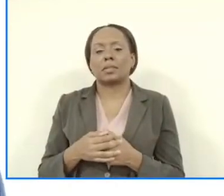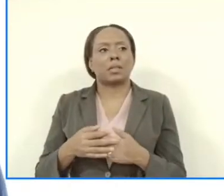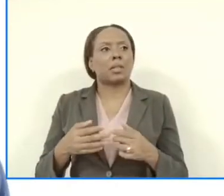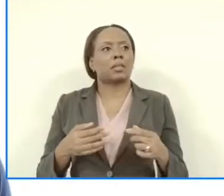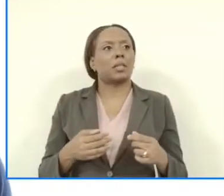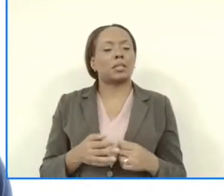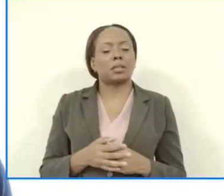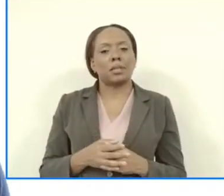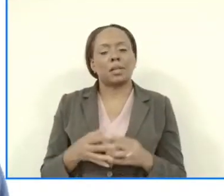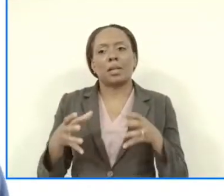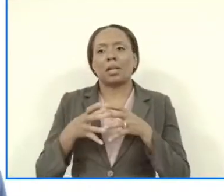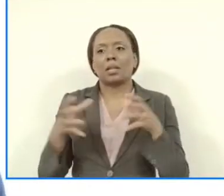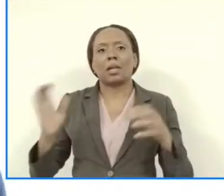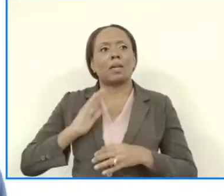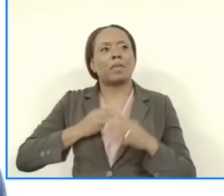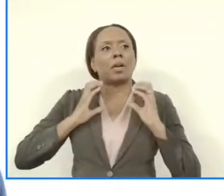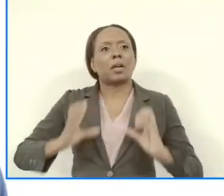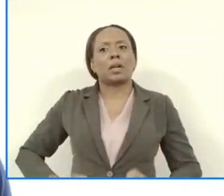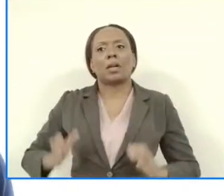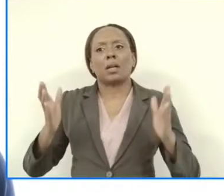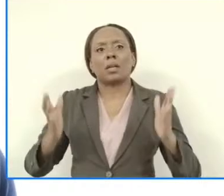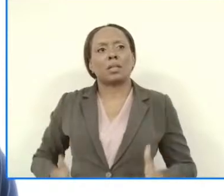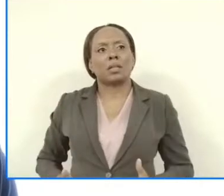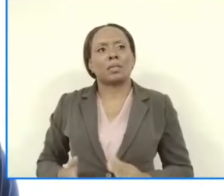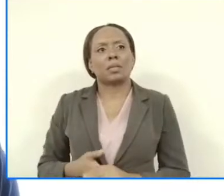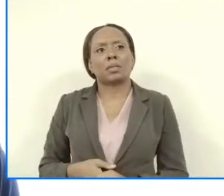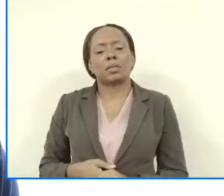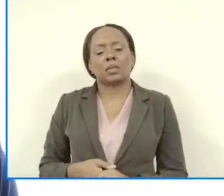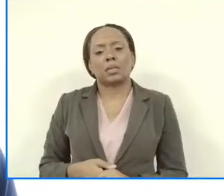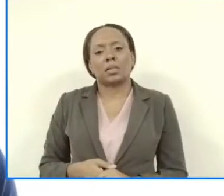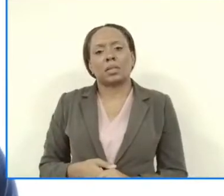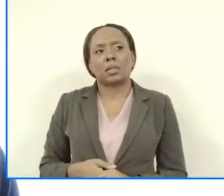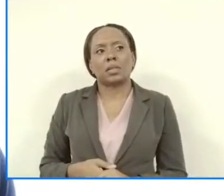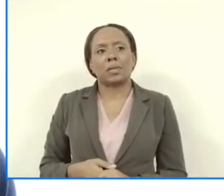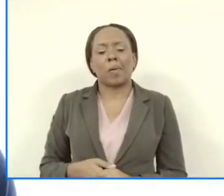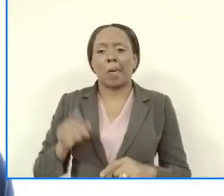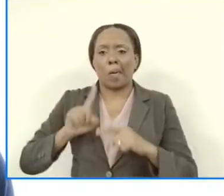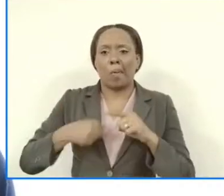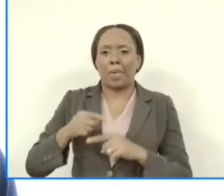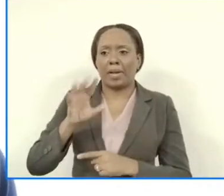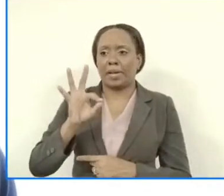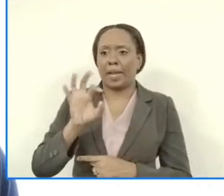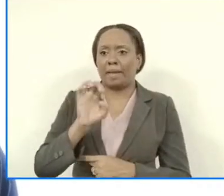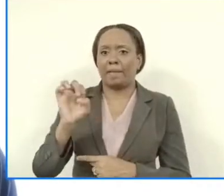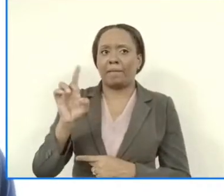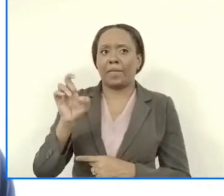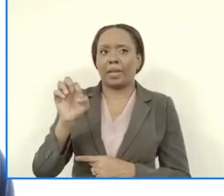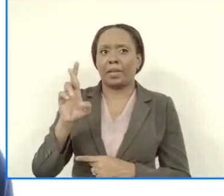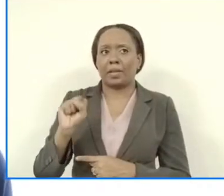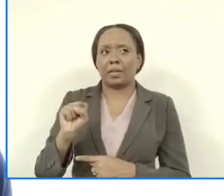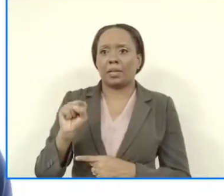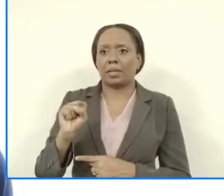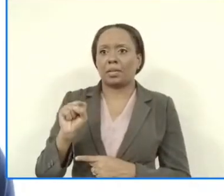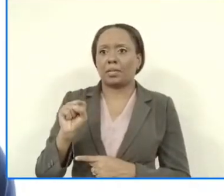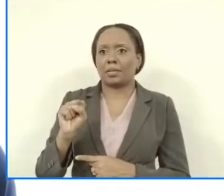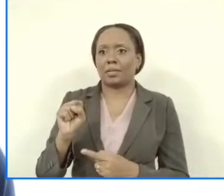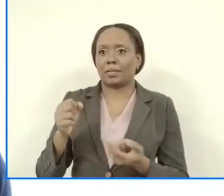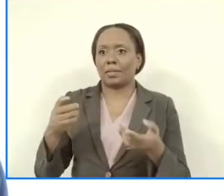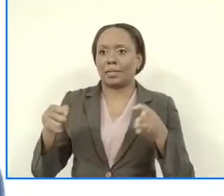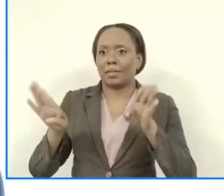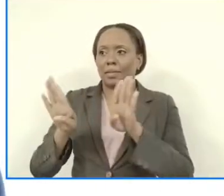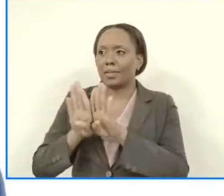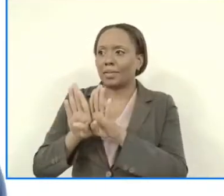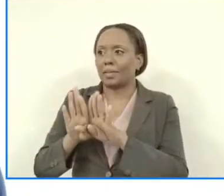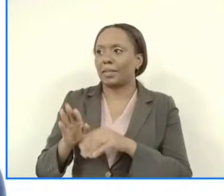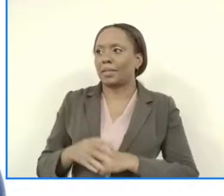large percentage of our customers are not feeder restored. And once we get those feeders all closed, then we start patrolling